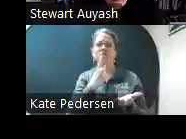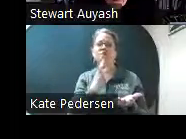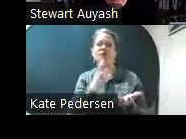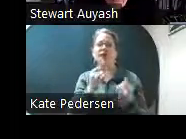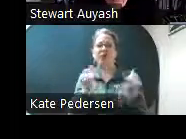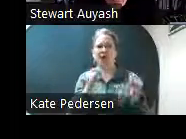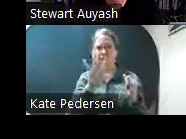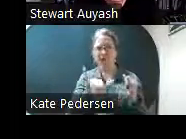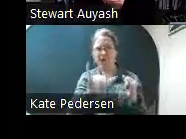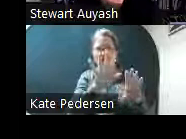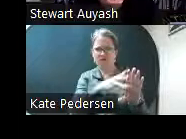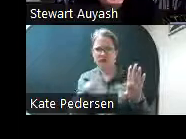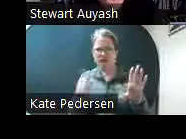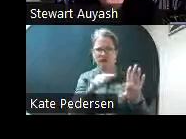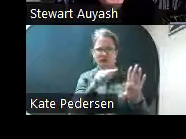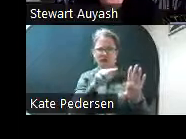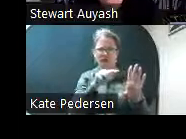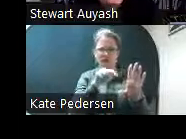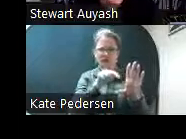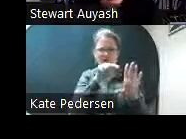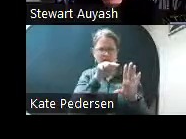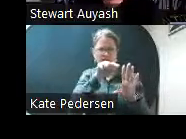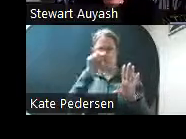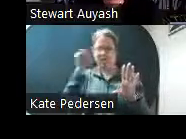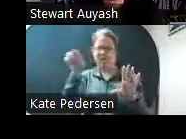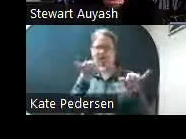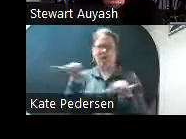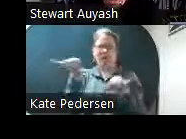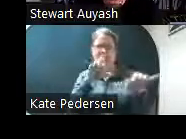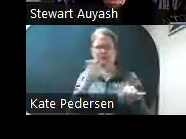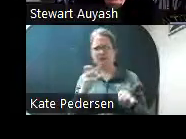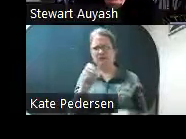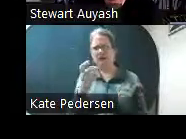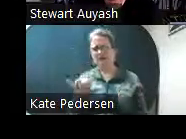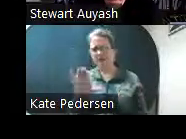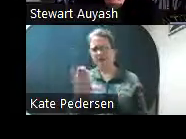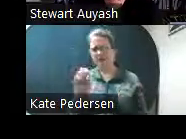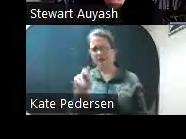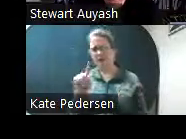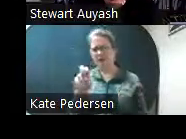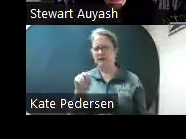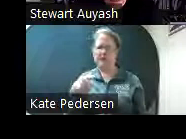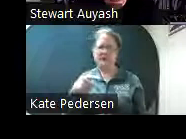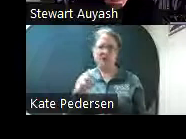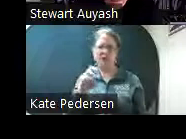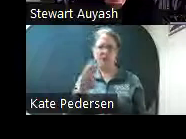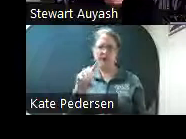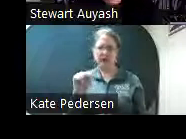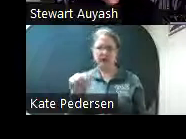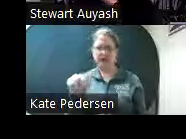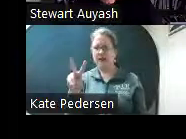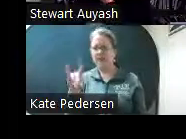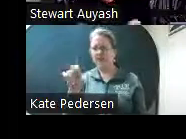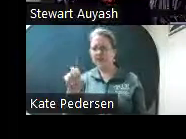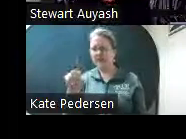line is commonly prescribed opioids. That would be the Oxycontins, Percodins, Vicodins,